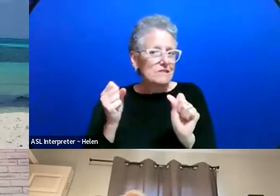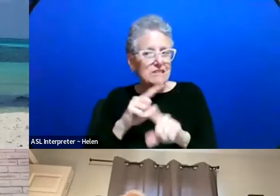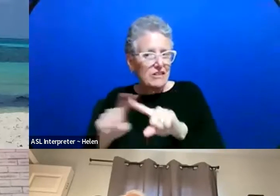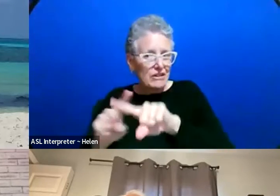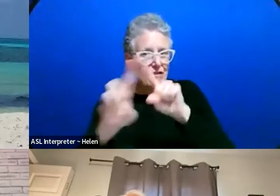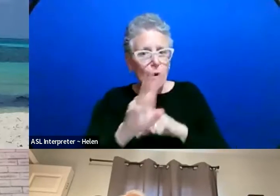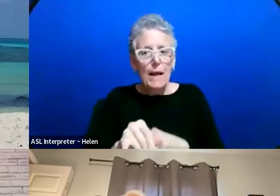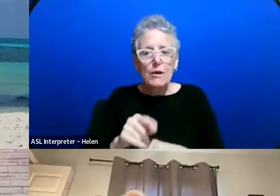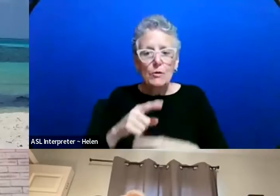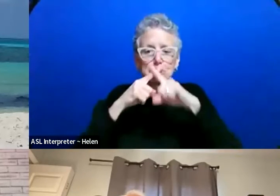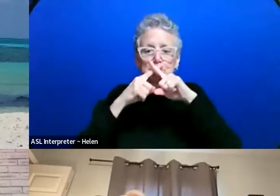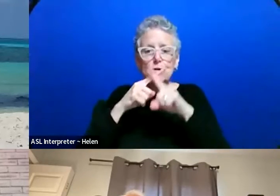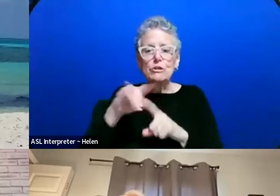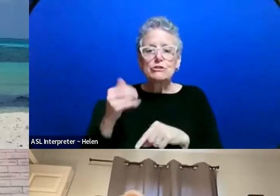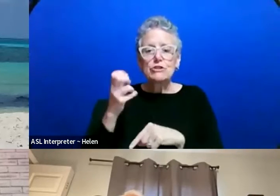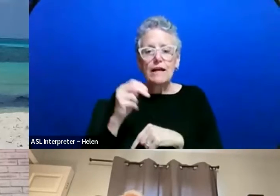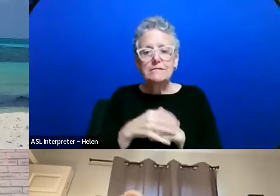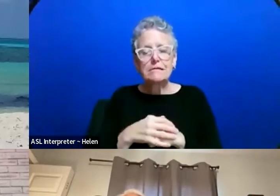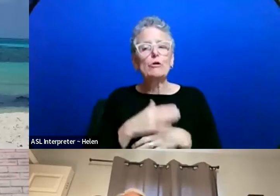You're muted, John.